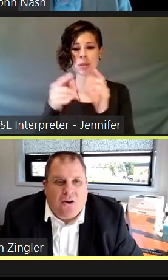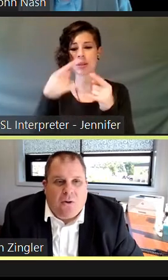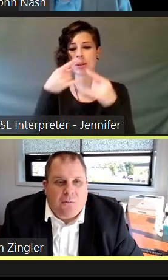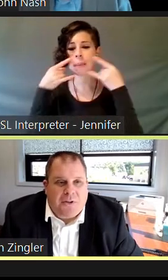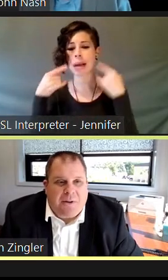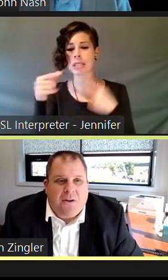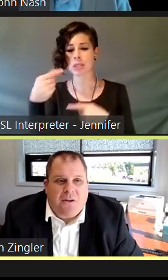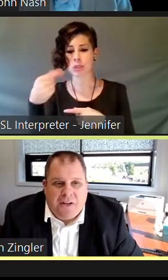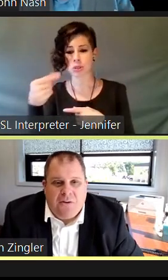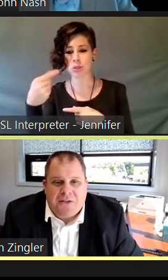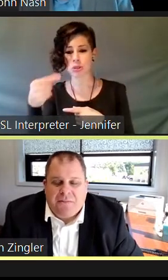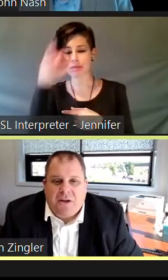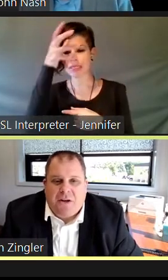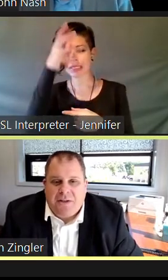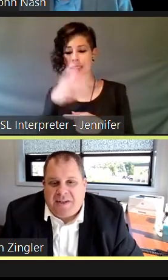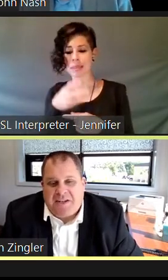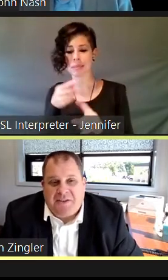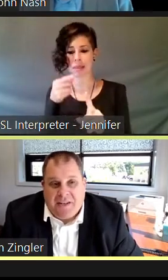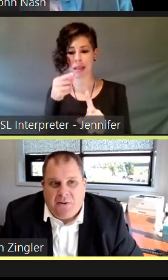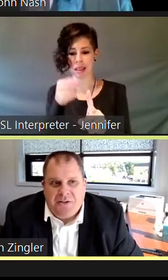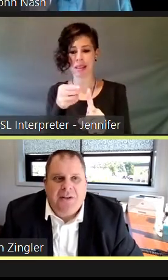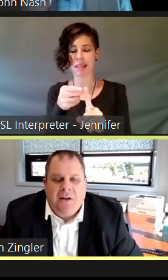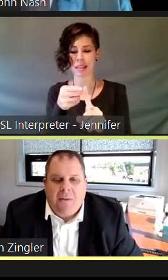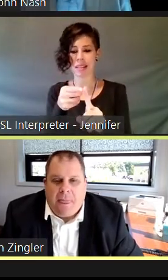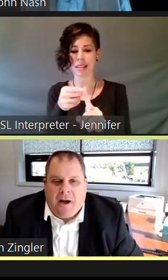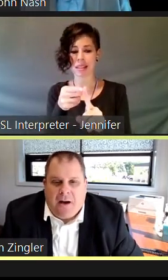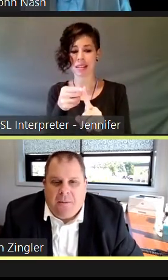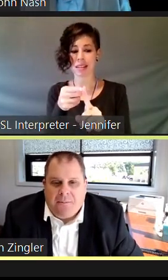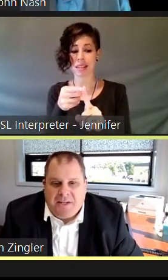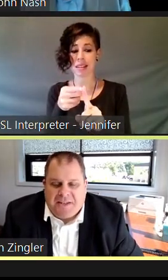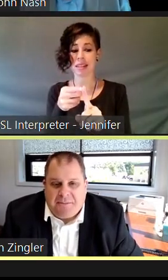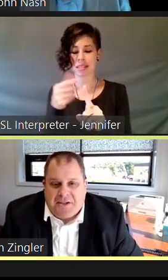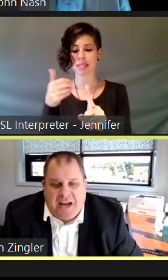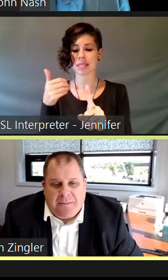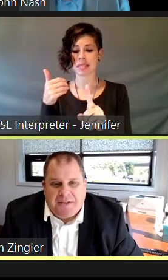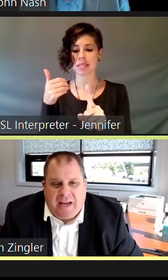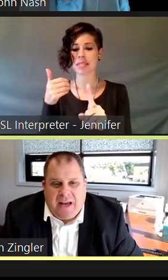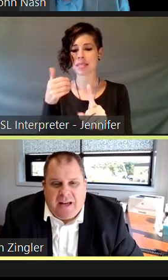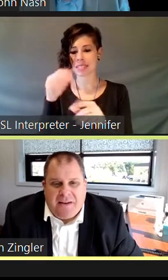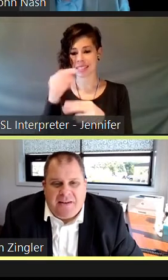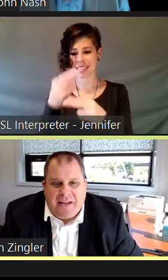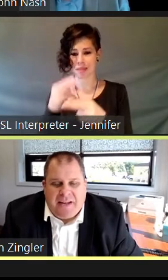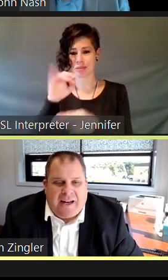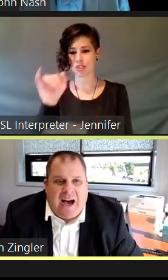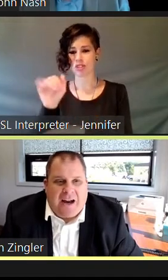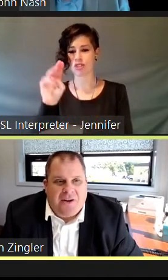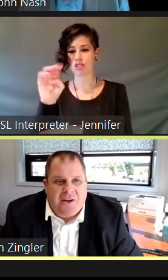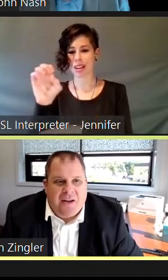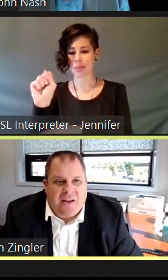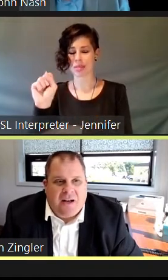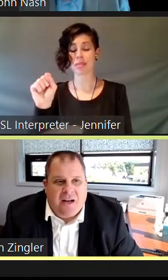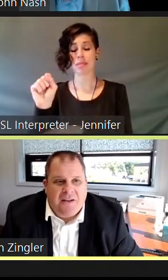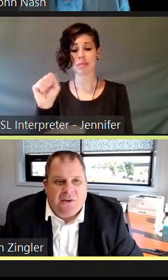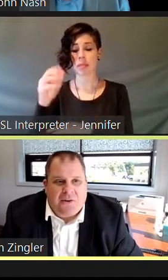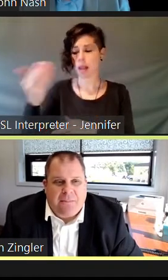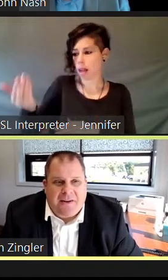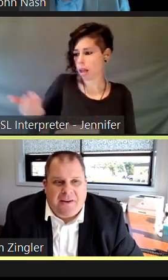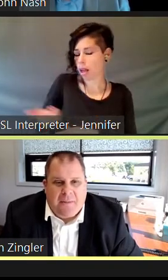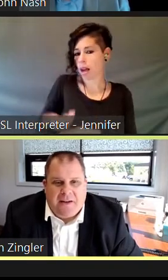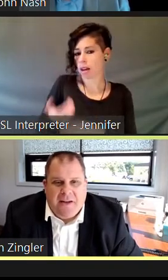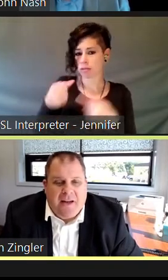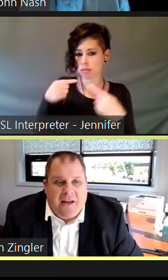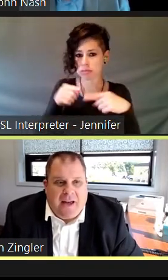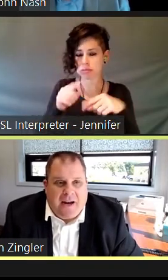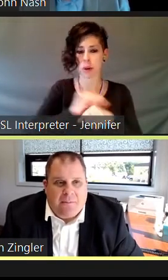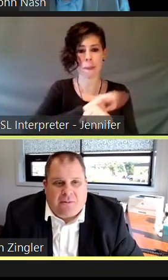like a Home Depot Lowe's photo. It's actually Lowe's. His name's James, and he got hired during the